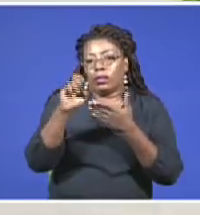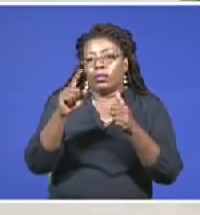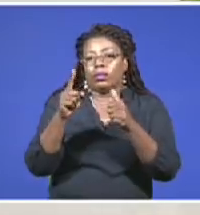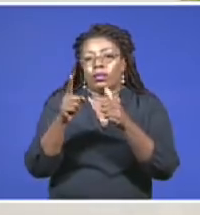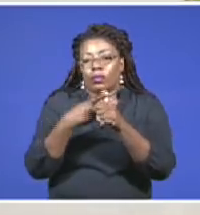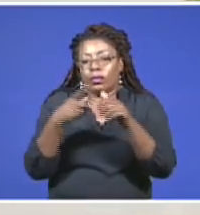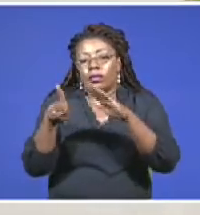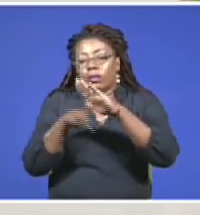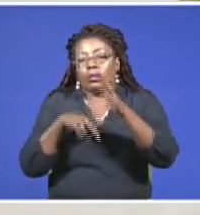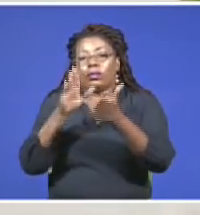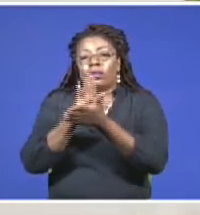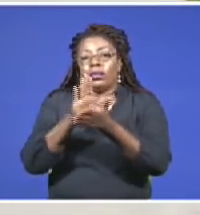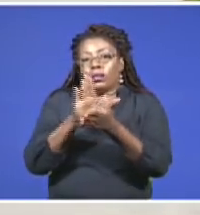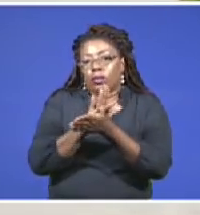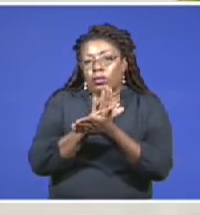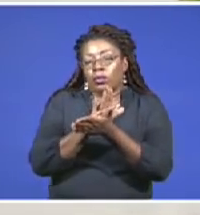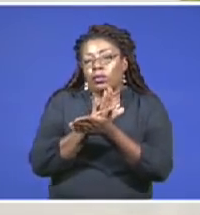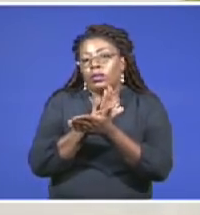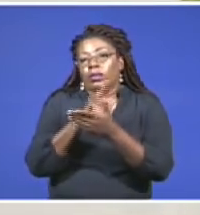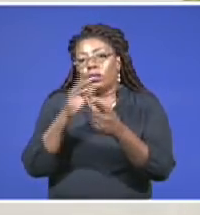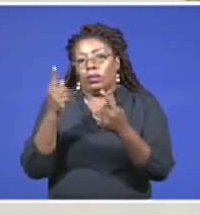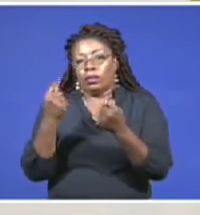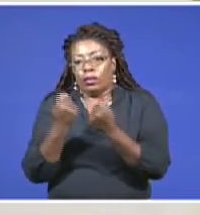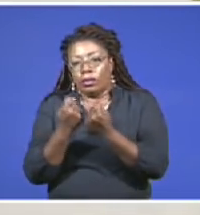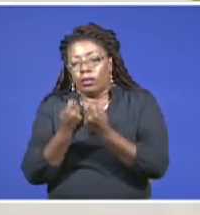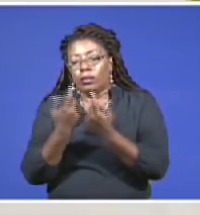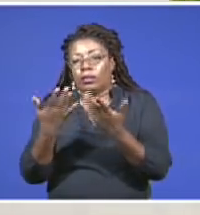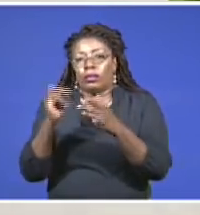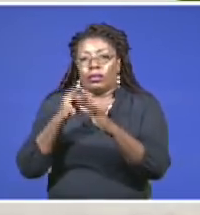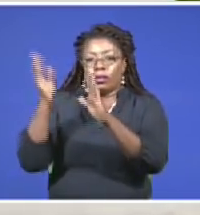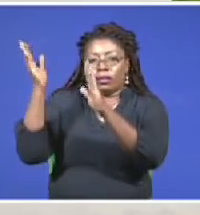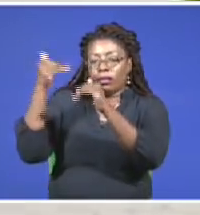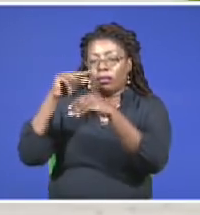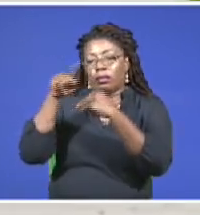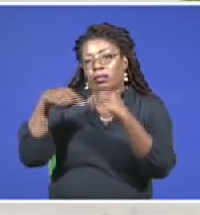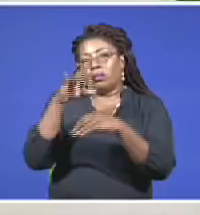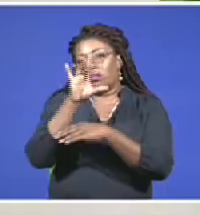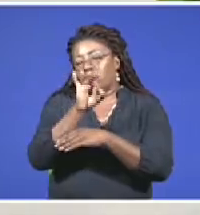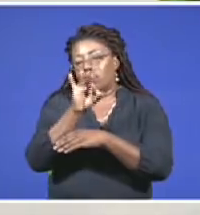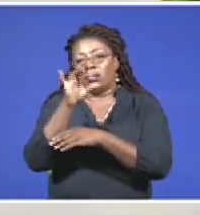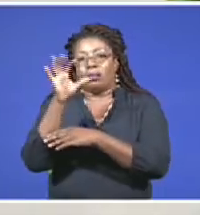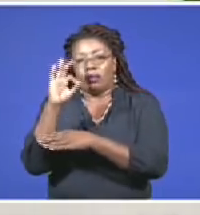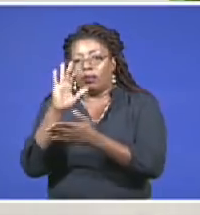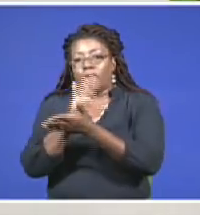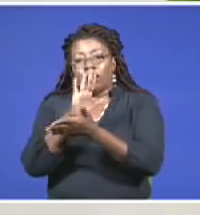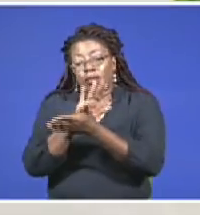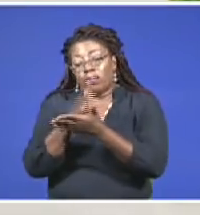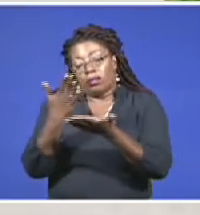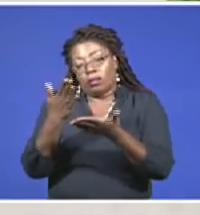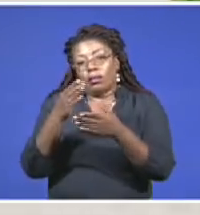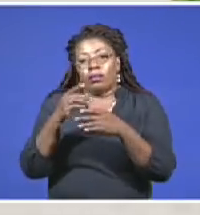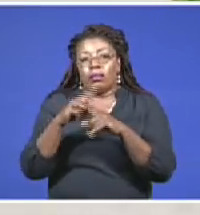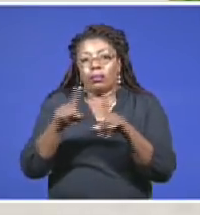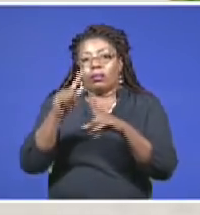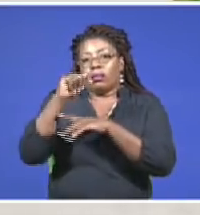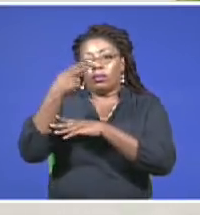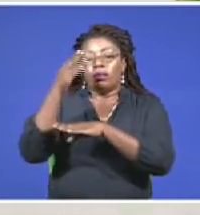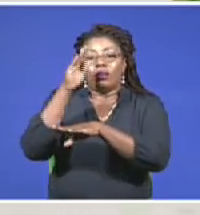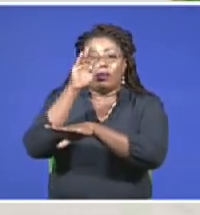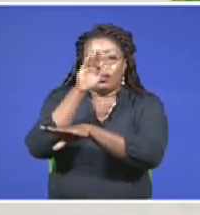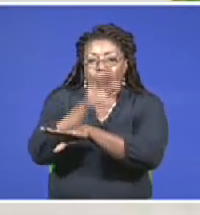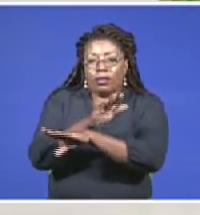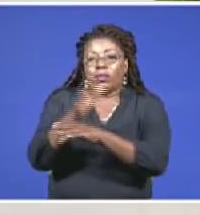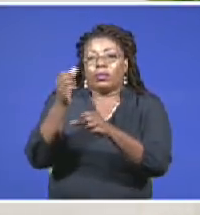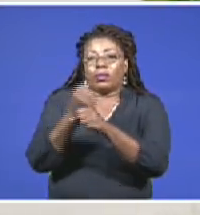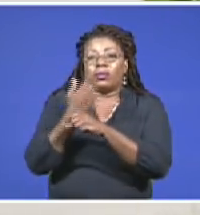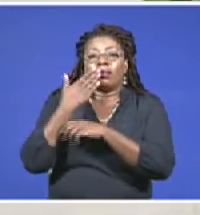first primary school tournament. I expected about 8 to 9 schools. Unfortunately, Thursday night, you know, we